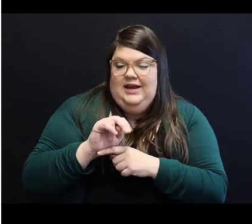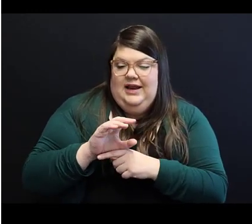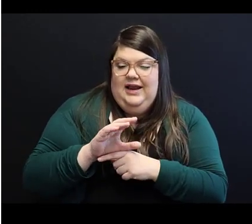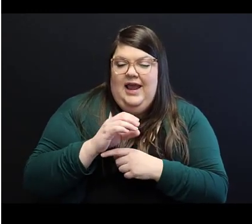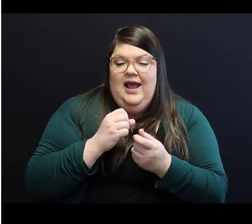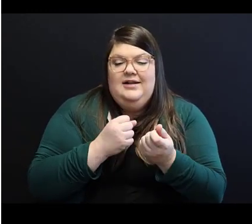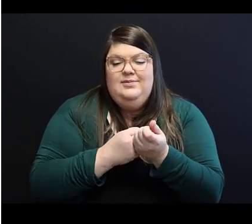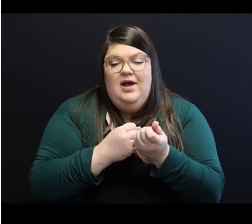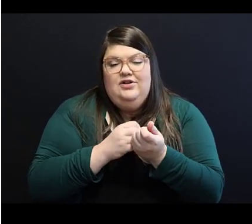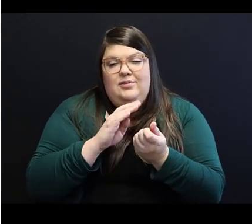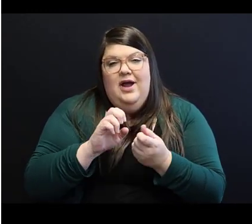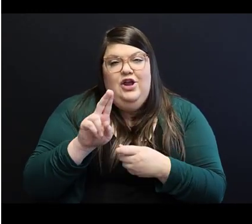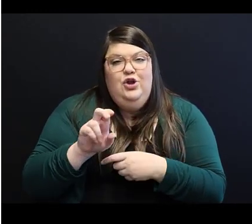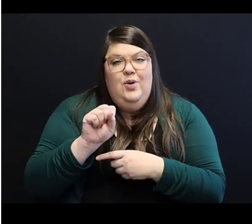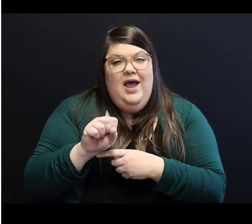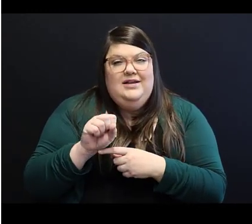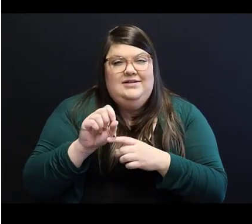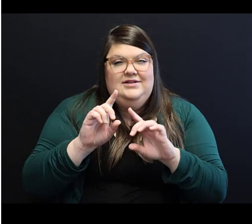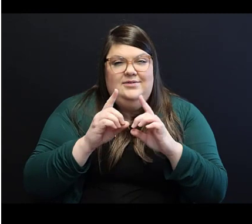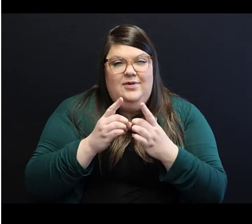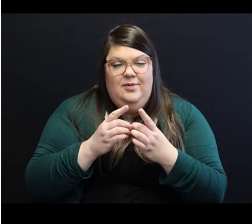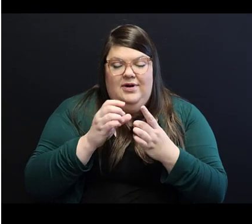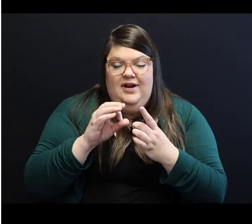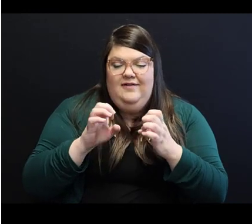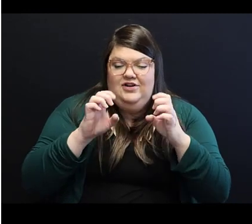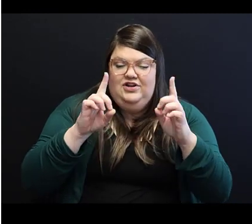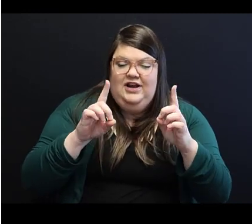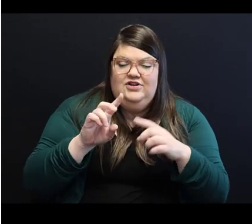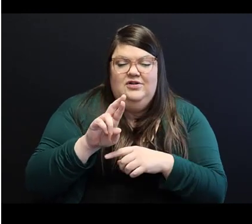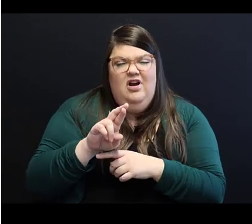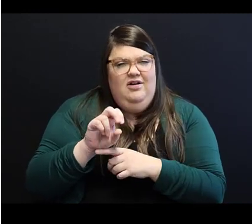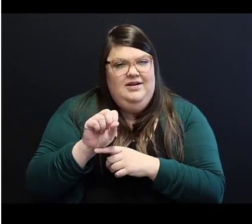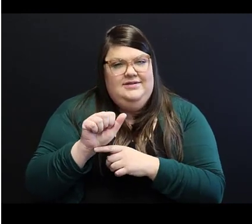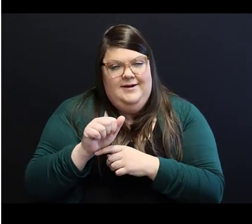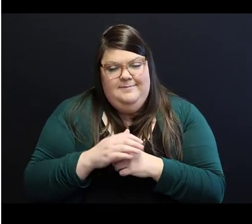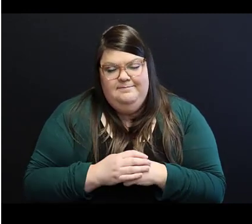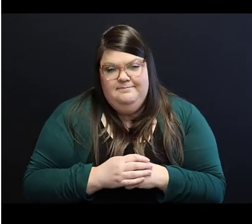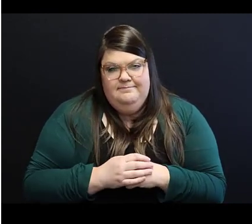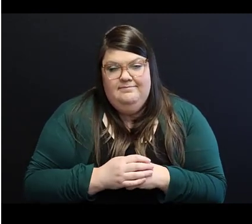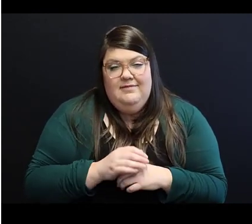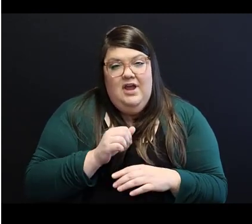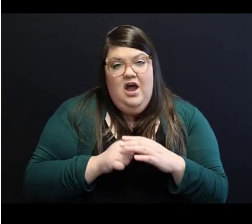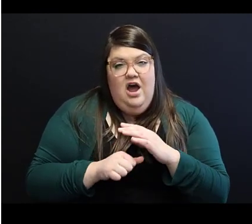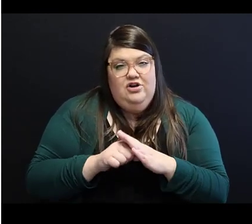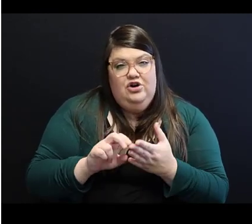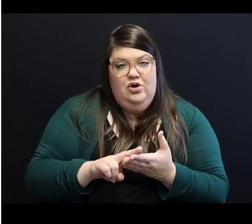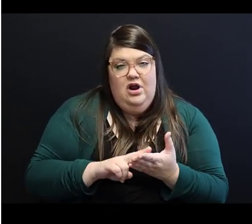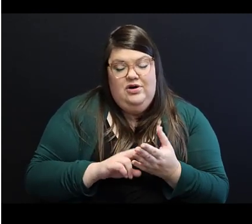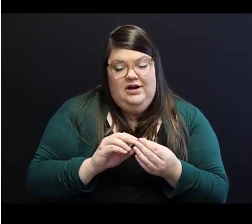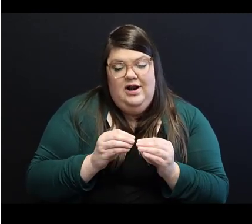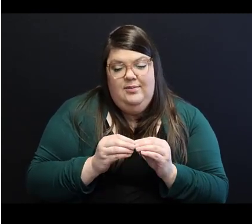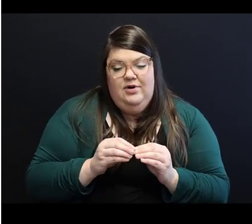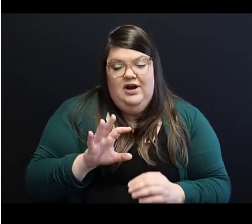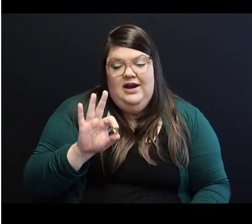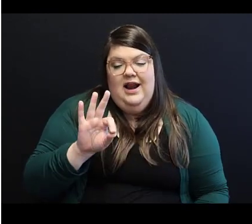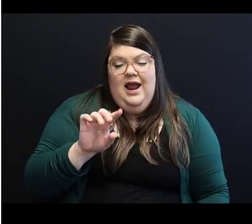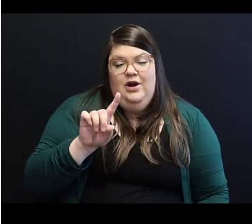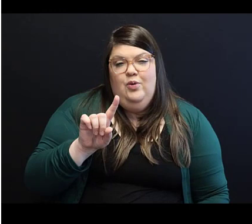Education Rehabilitation Services Administration, RSA, under contract number